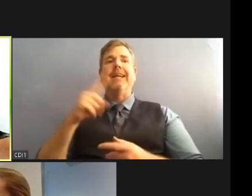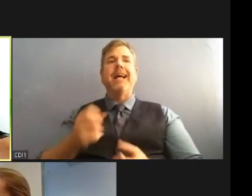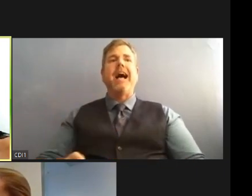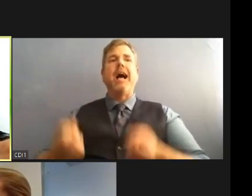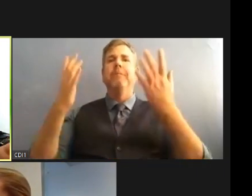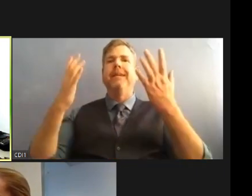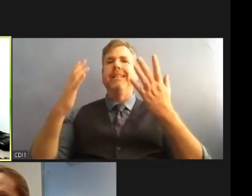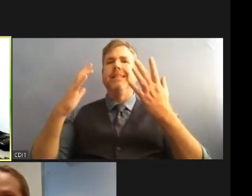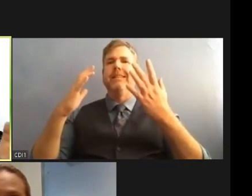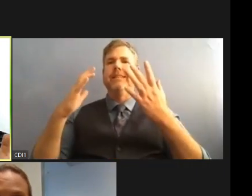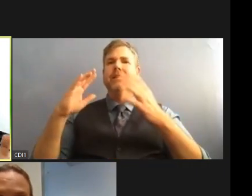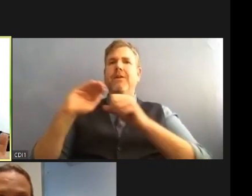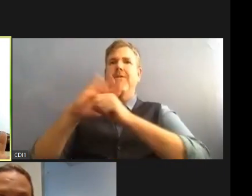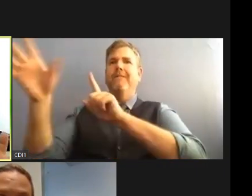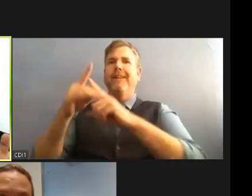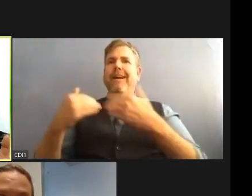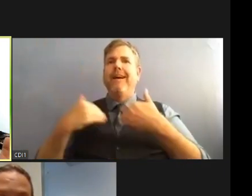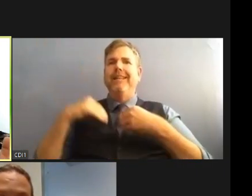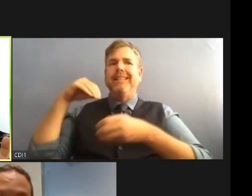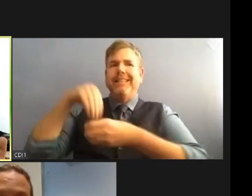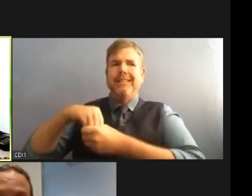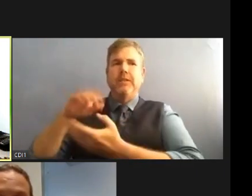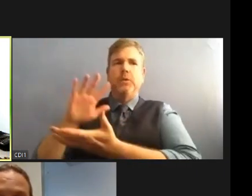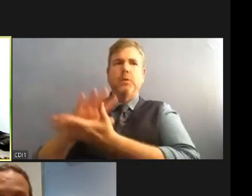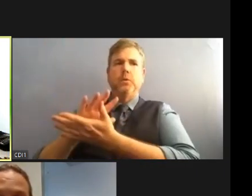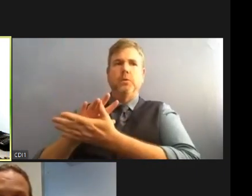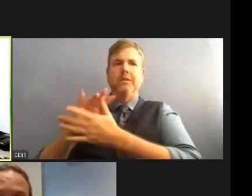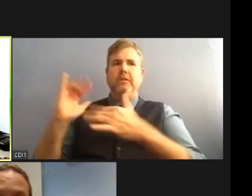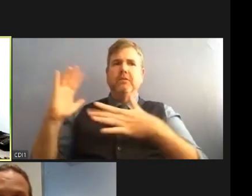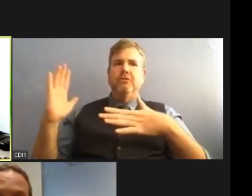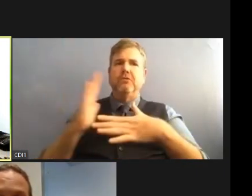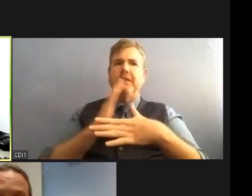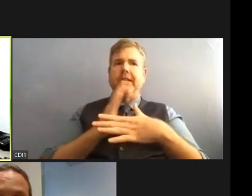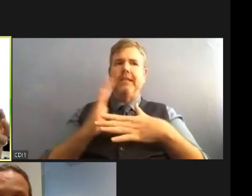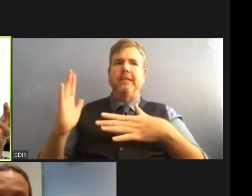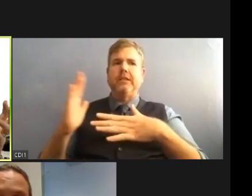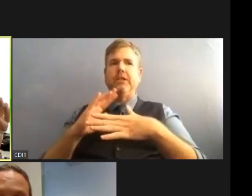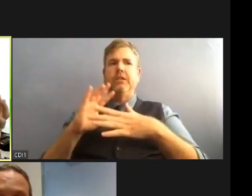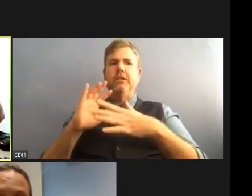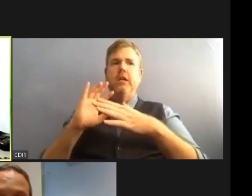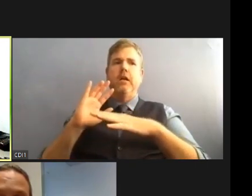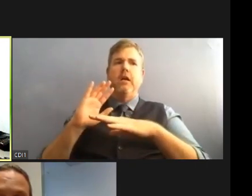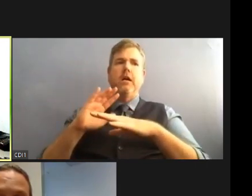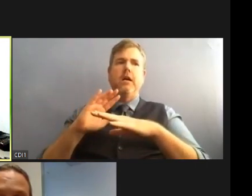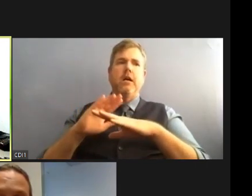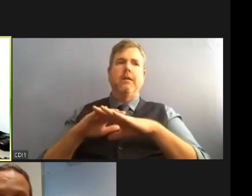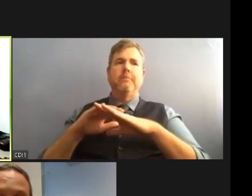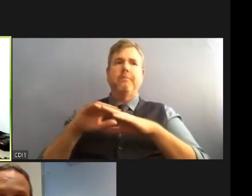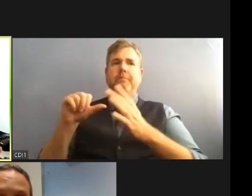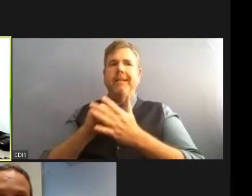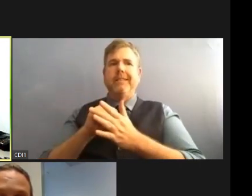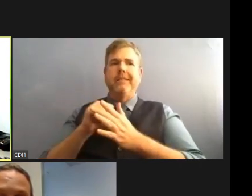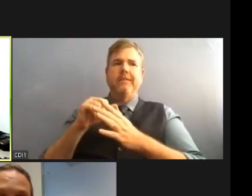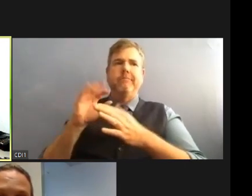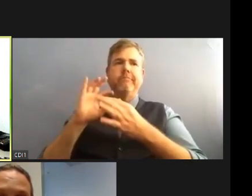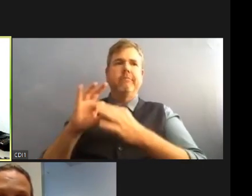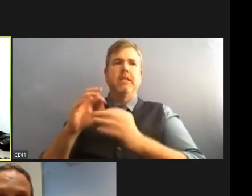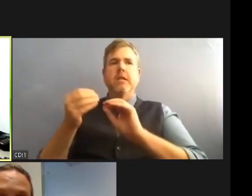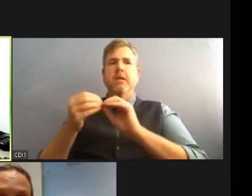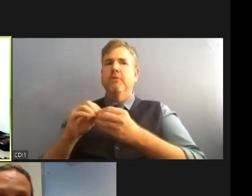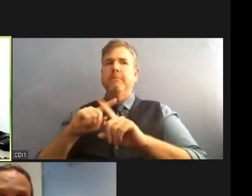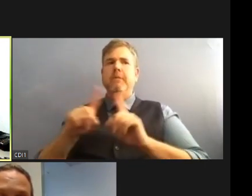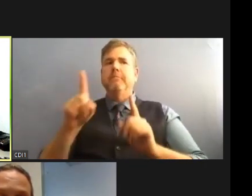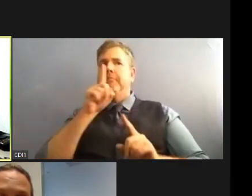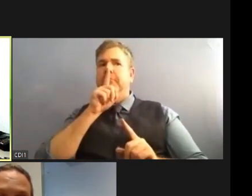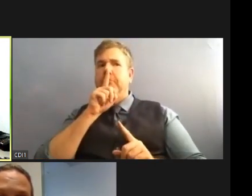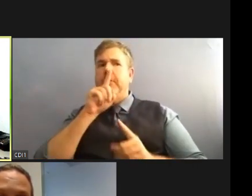age range on the coronavirus surveillance page, but they don't really hone in on those child type settings. So how many positive cases